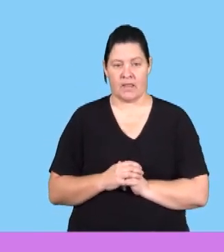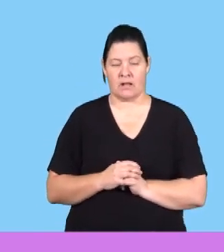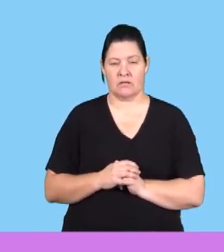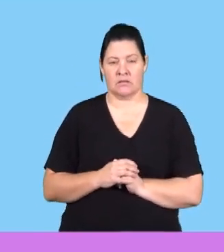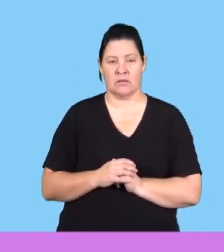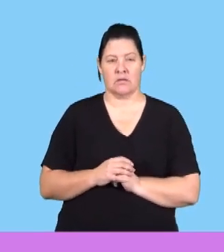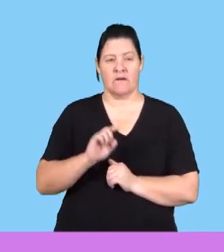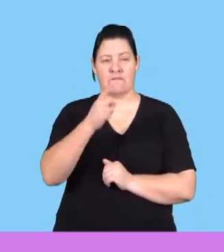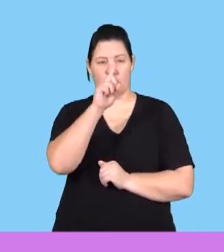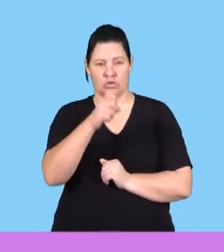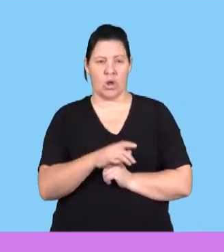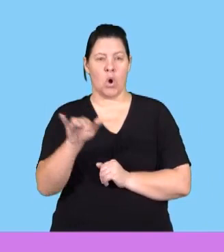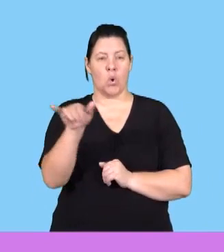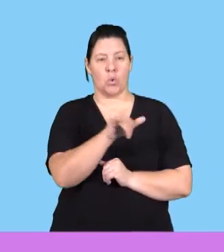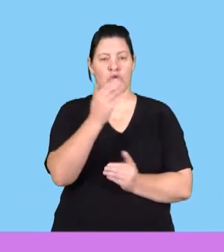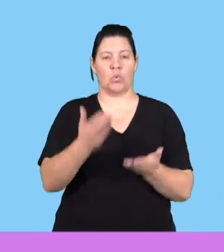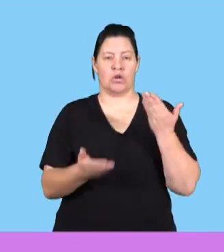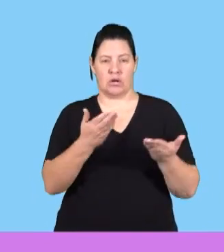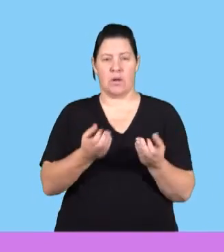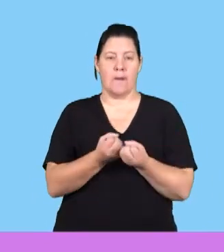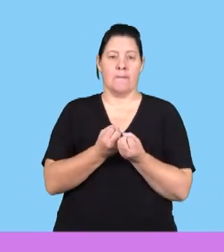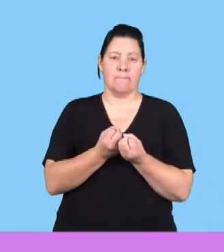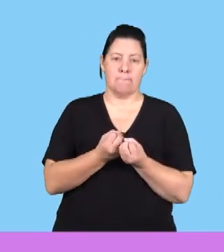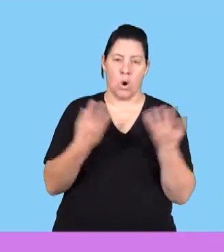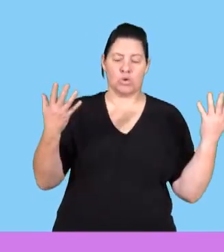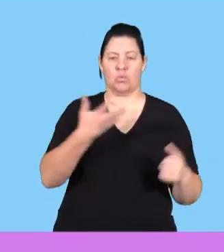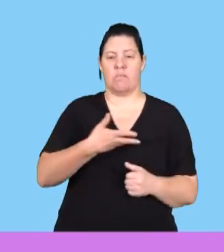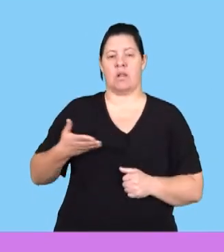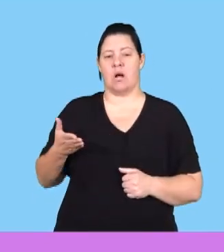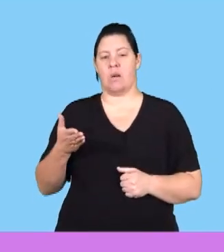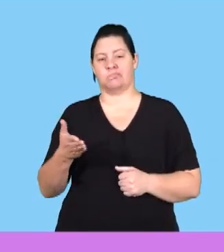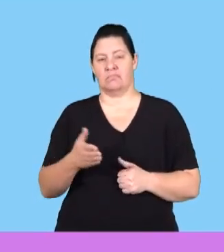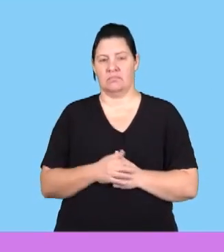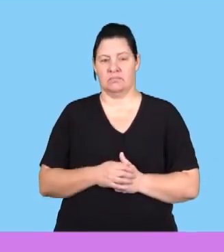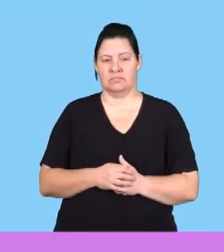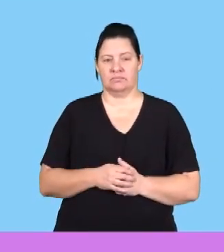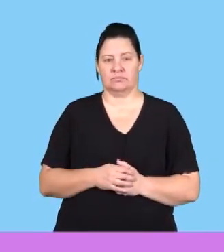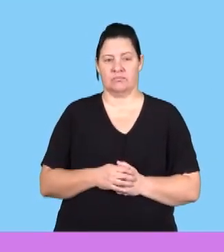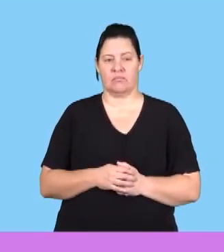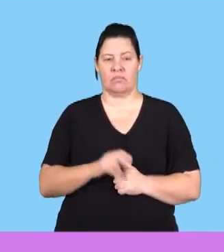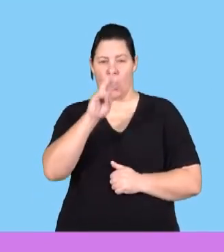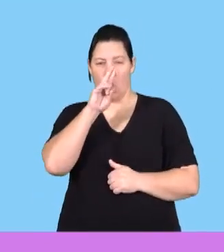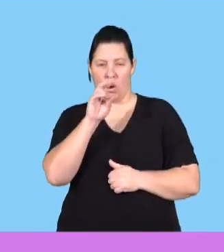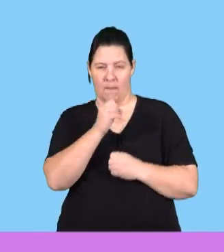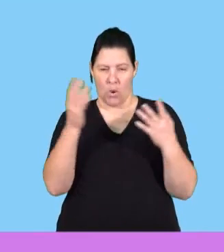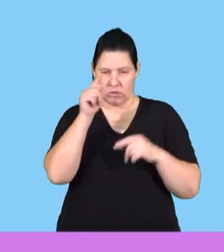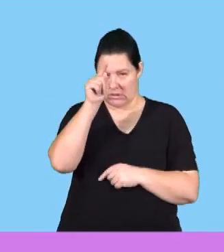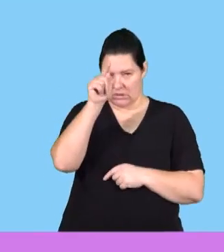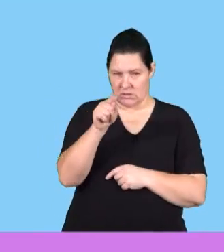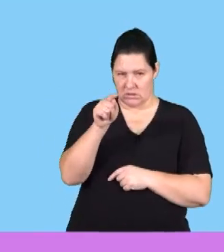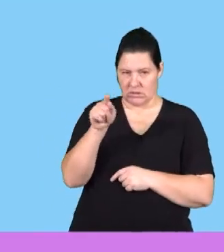question. It says, in which weight category do most females fall? Right, so if I look at